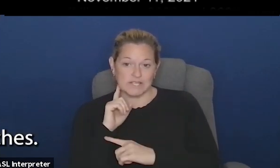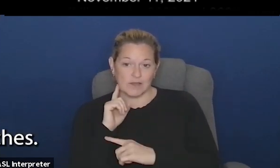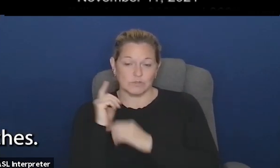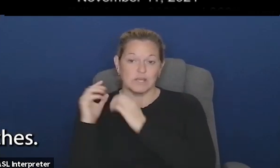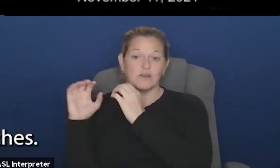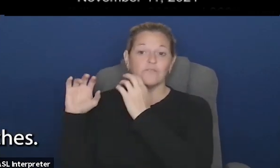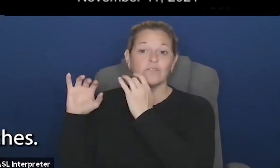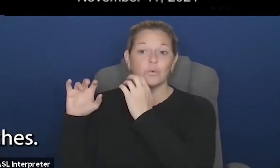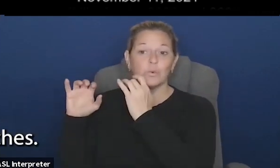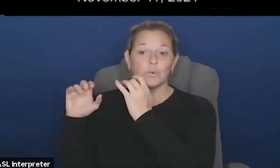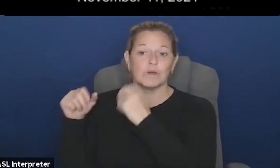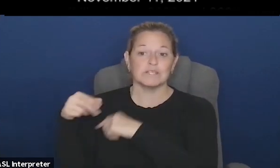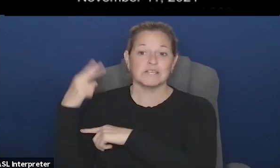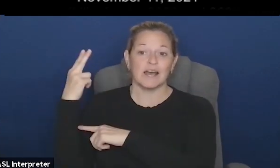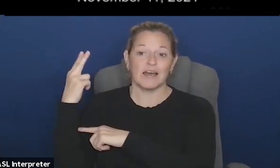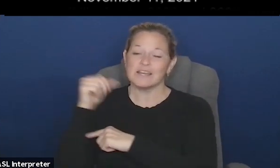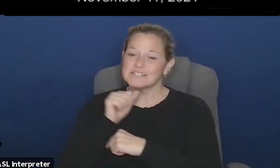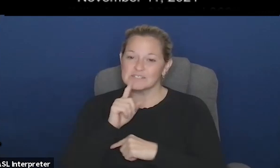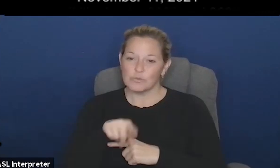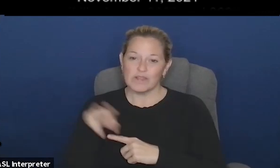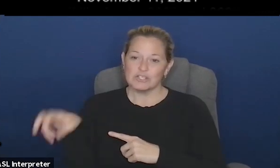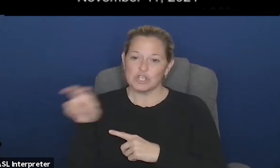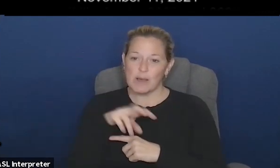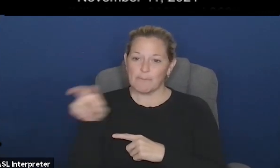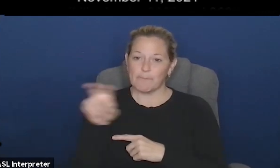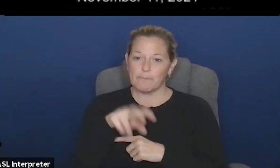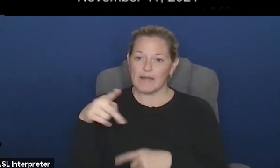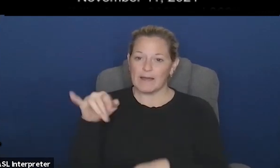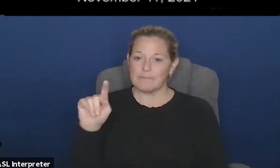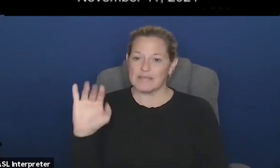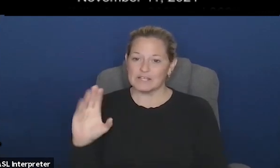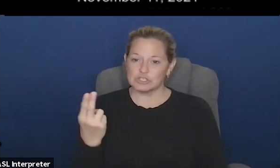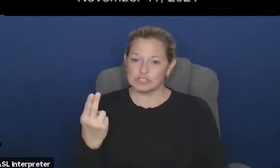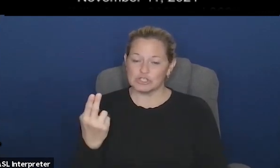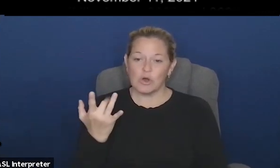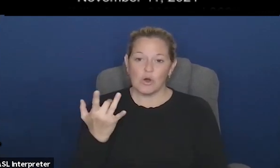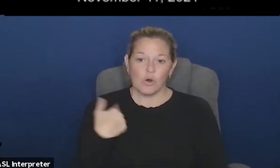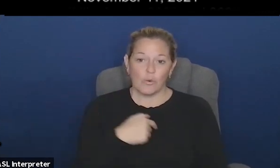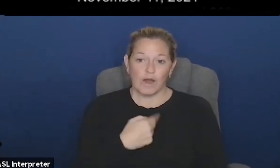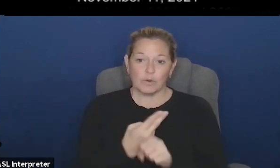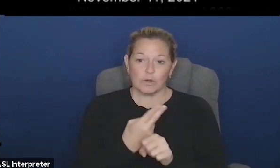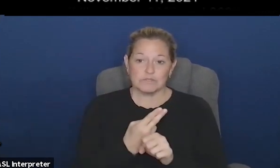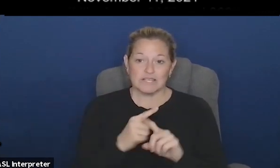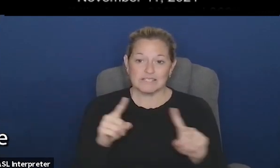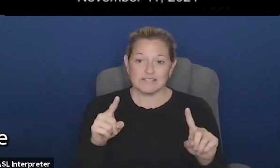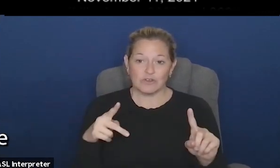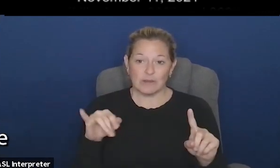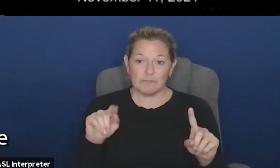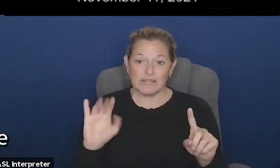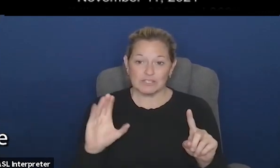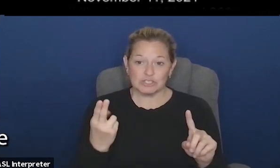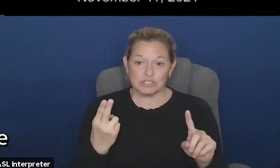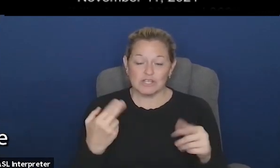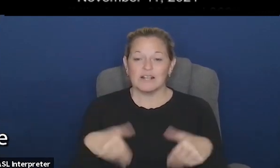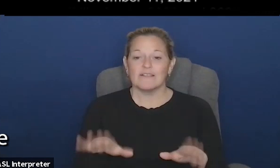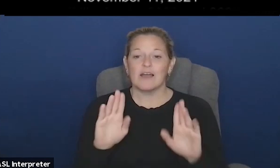they don't jump around on pitches, it's more of a continuum. The reason we're using different pitches is so it helps the ear cue into whether